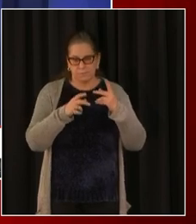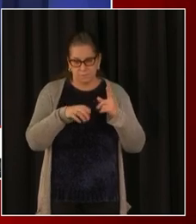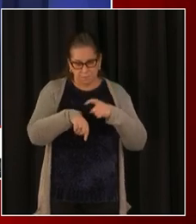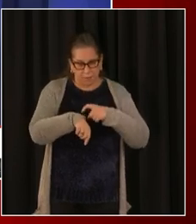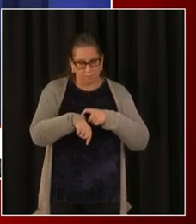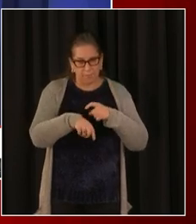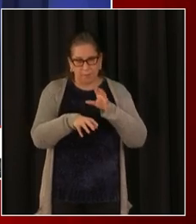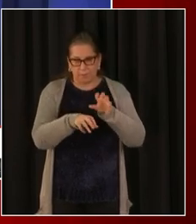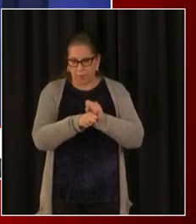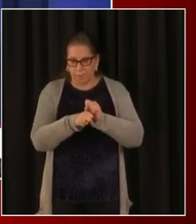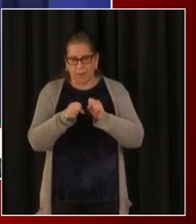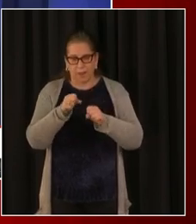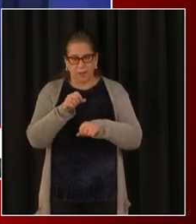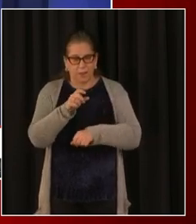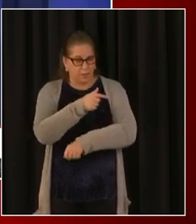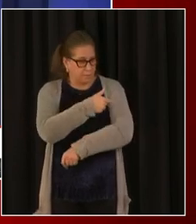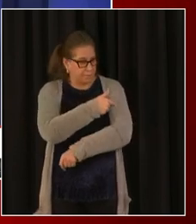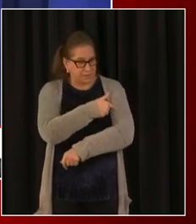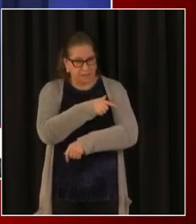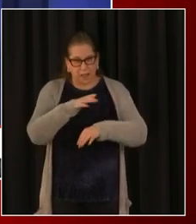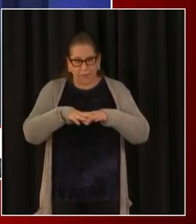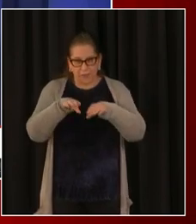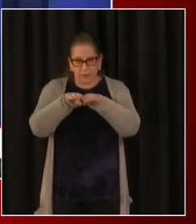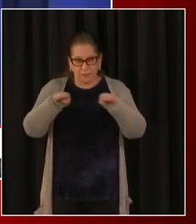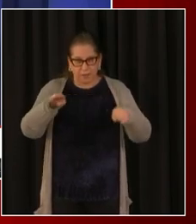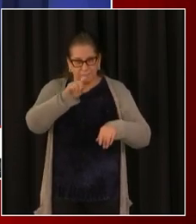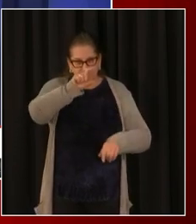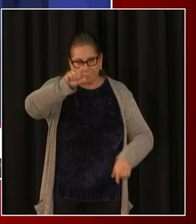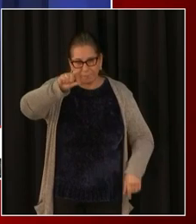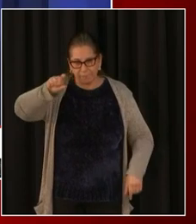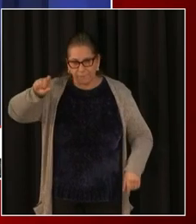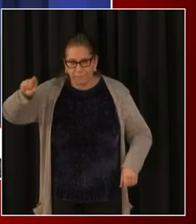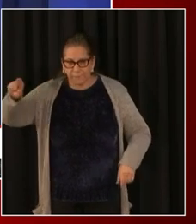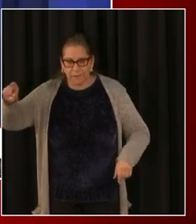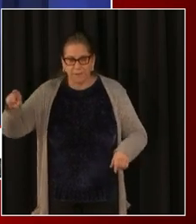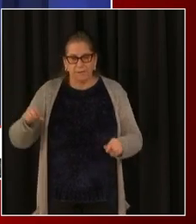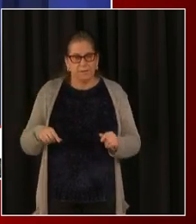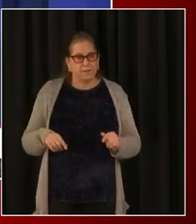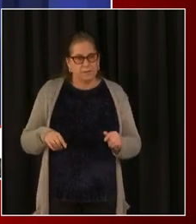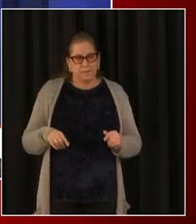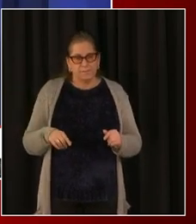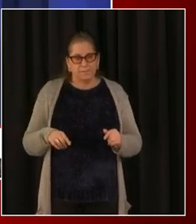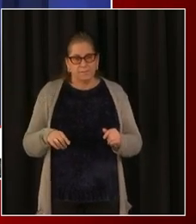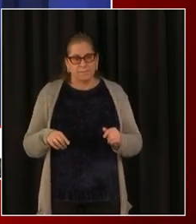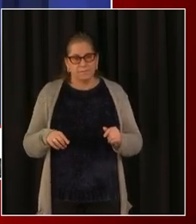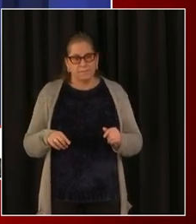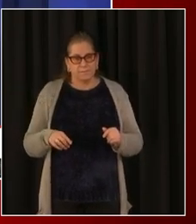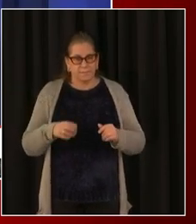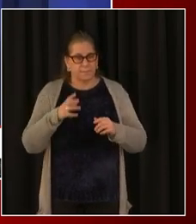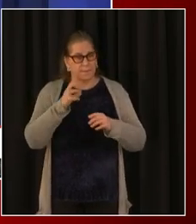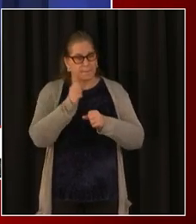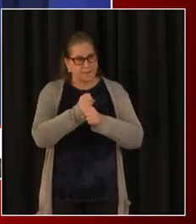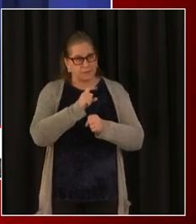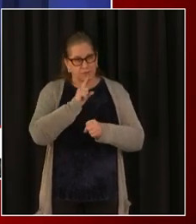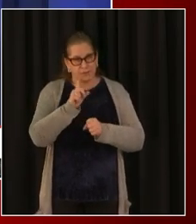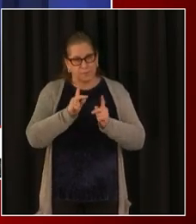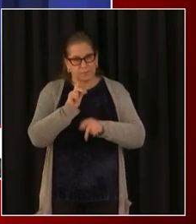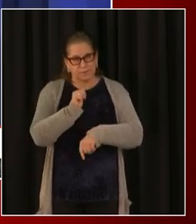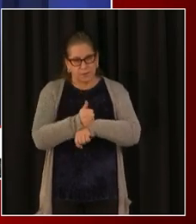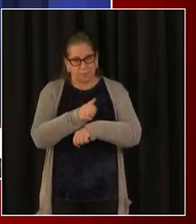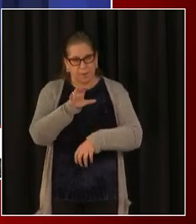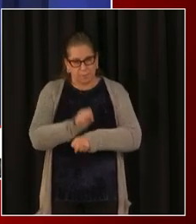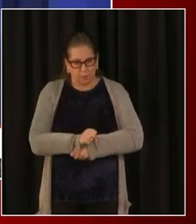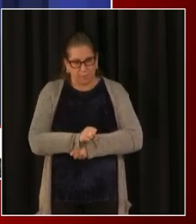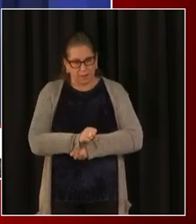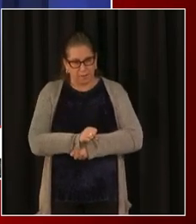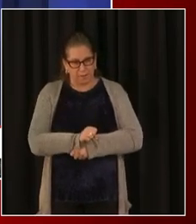healthcare providers get vaccine. People are making appointments. That vaccine is attached to an appointment. Because it hasn't made it in someone's